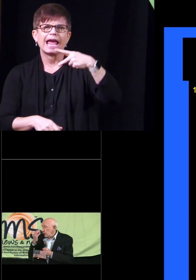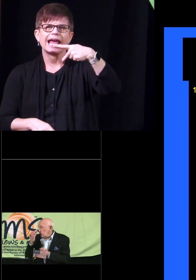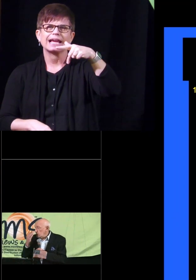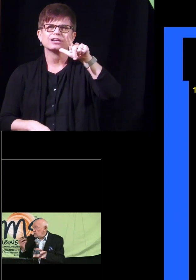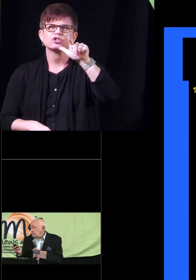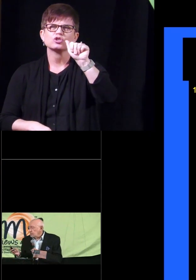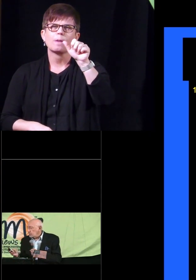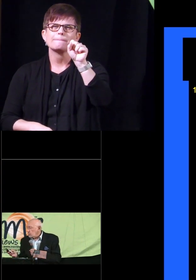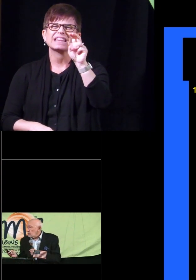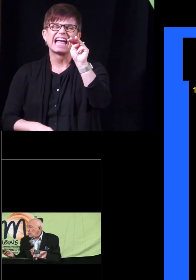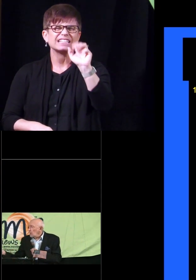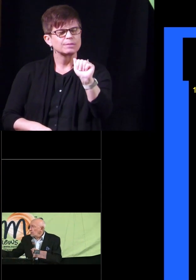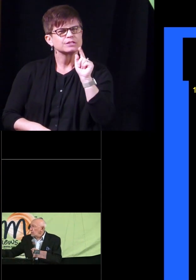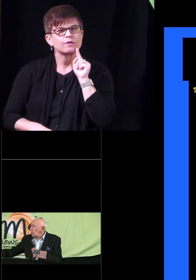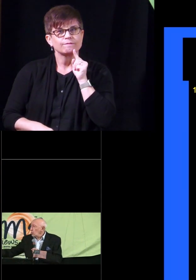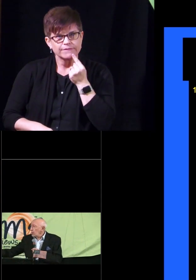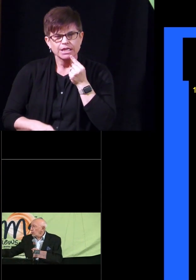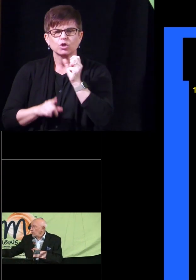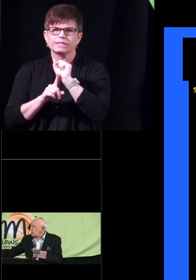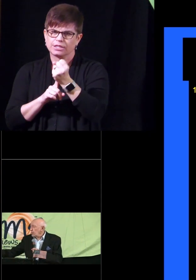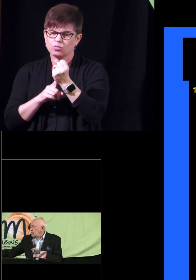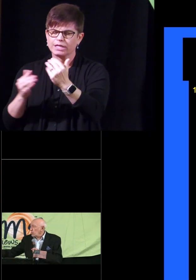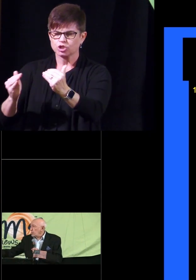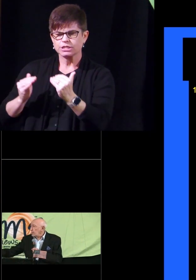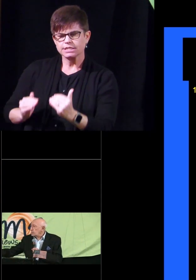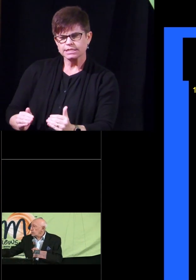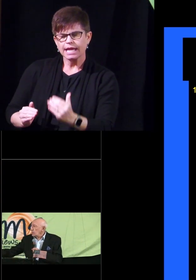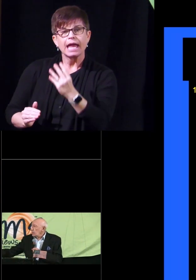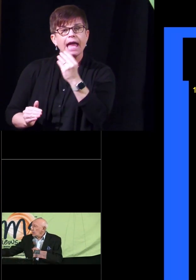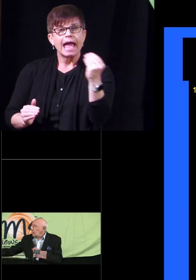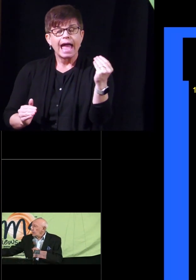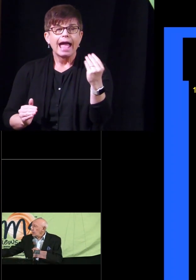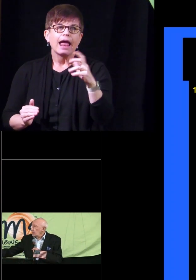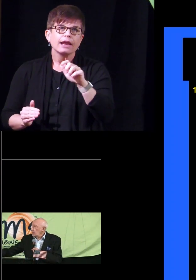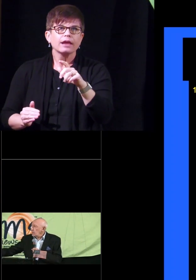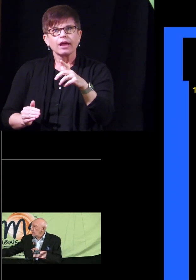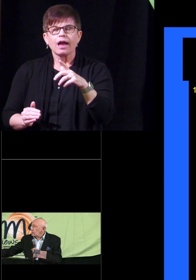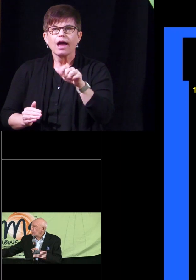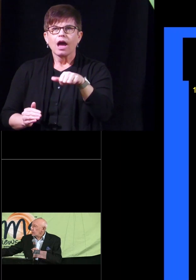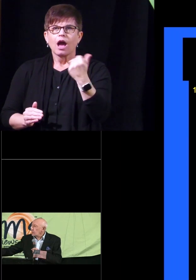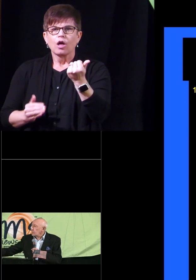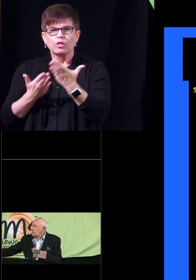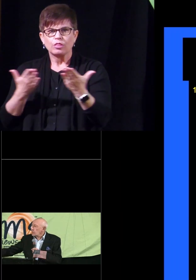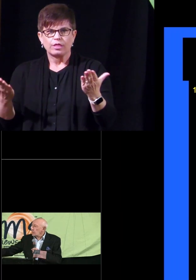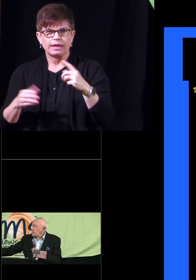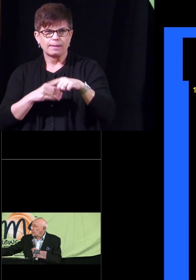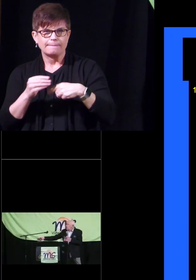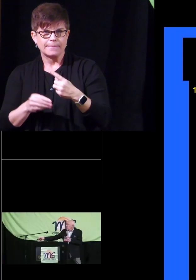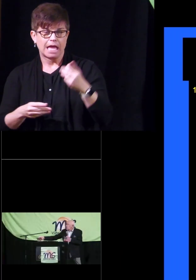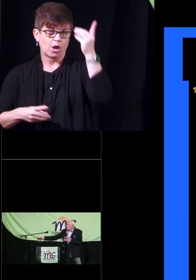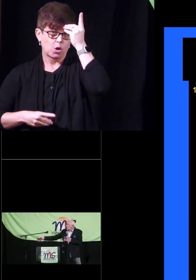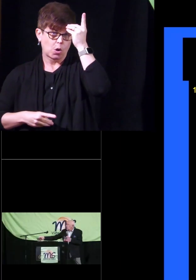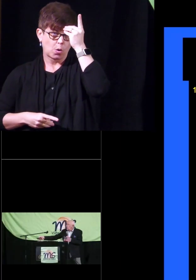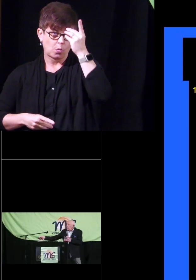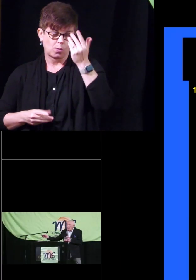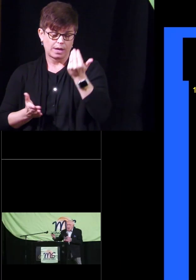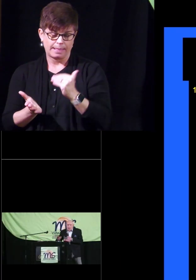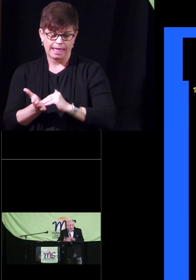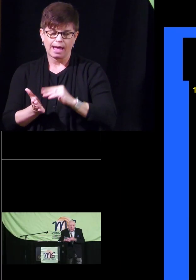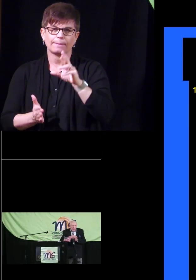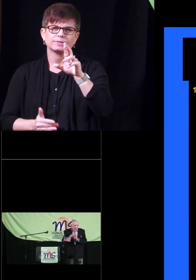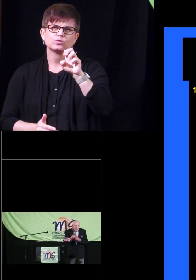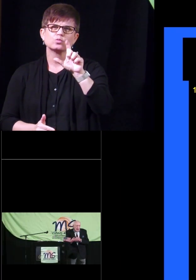severe situations. And then what else about a relapse? Over here, I'm going to this on the left-hand side